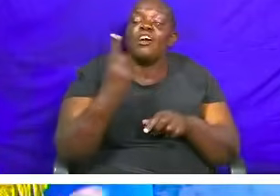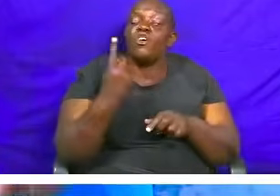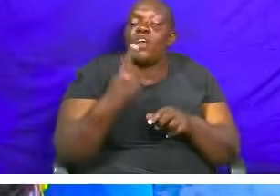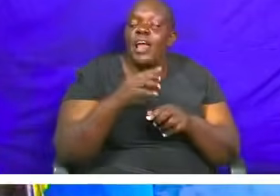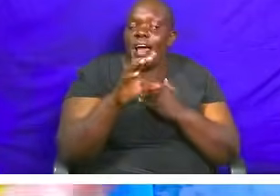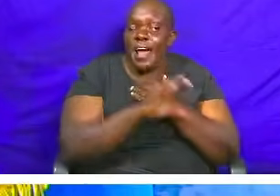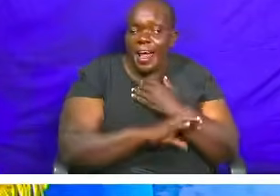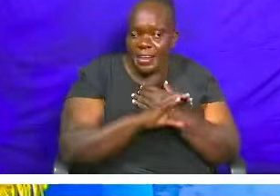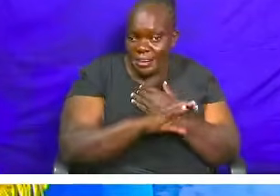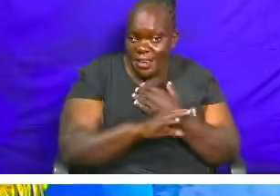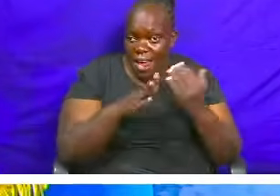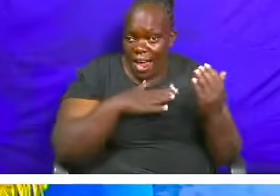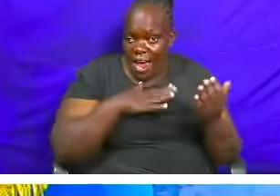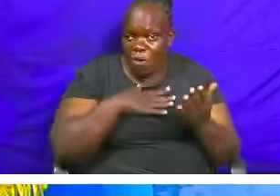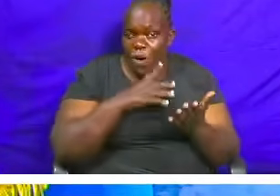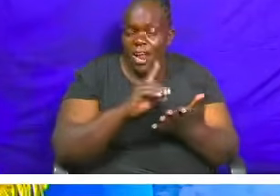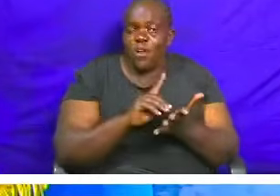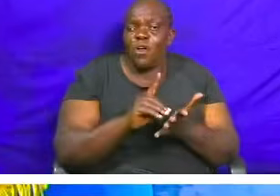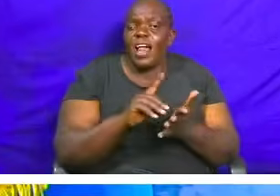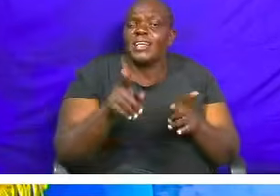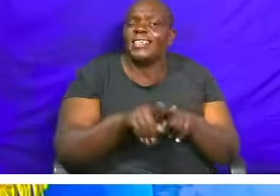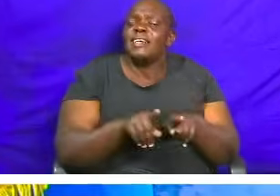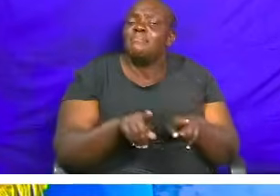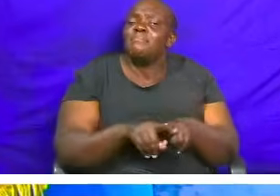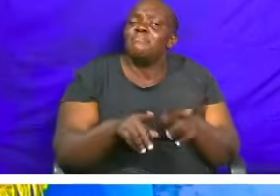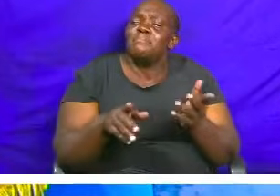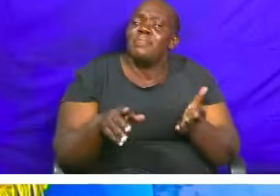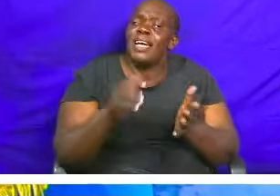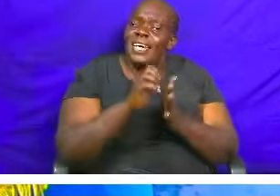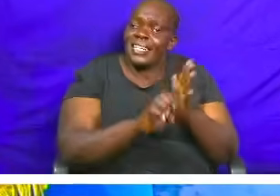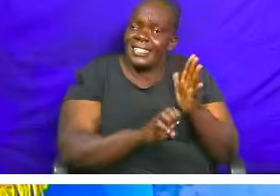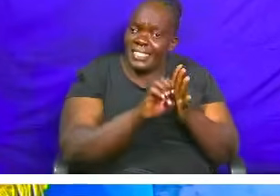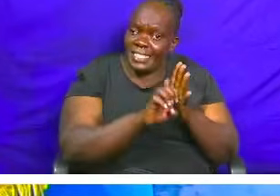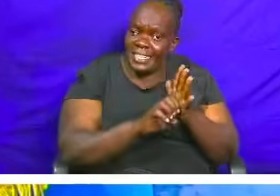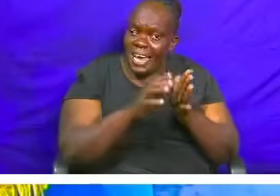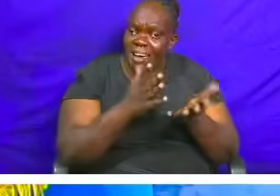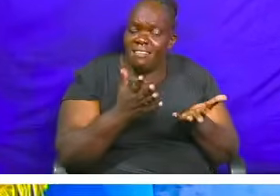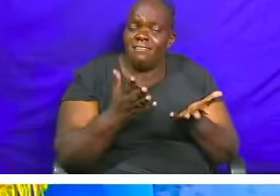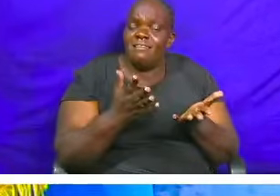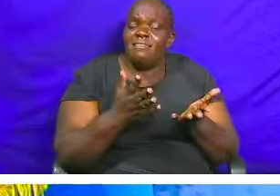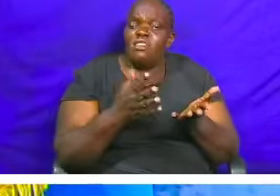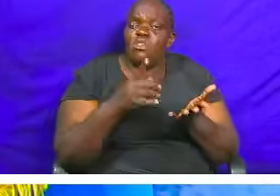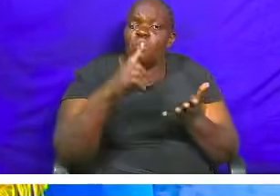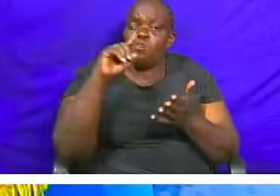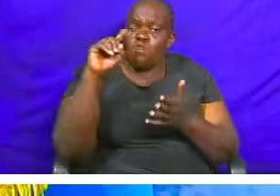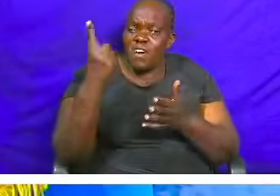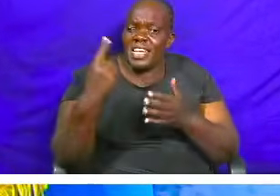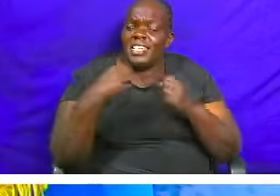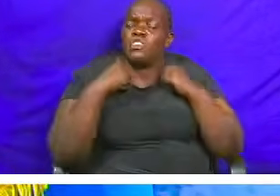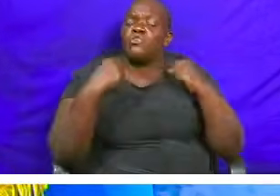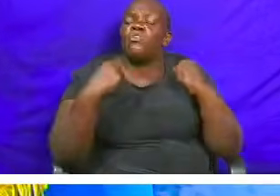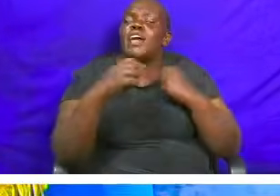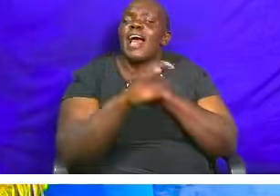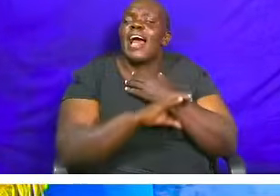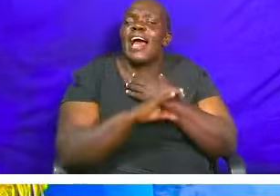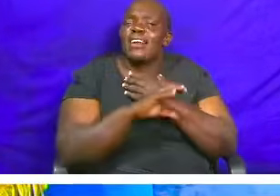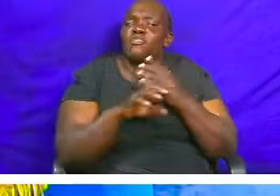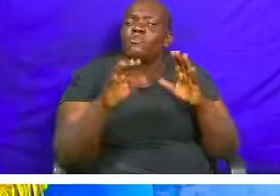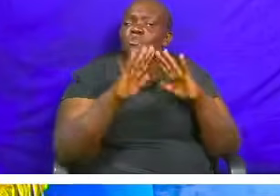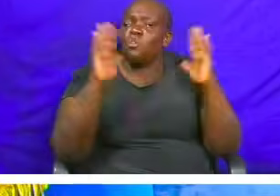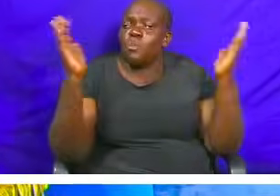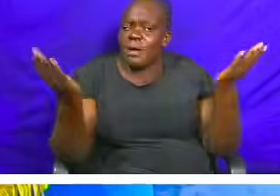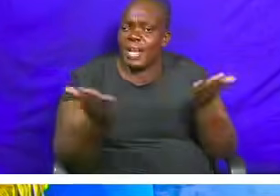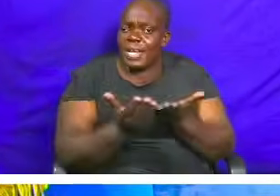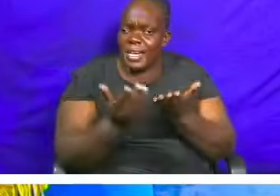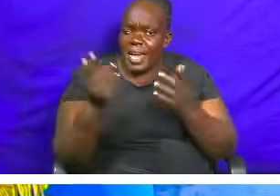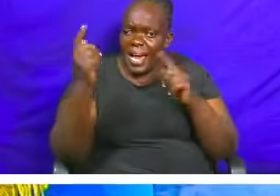And our dollar, actually, you know, engineer, our currency has been one of the 5 strongest globally, you know, coming